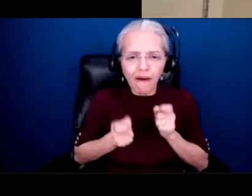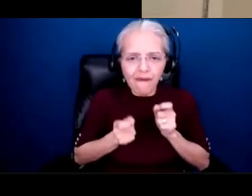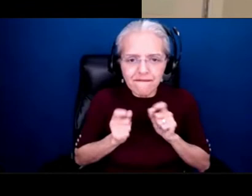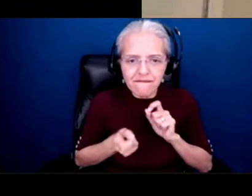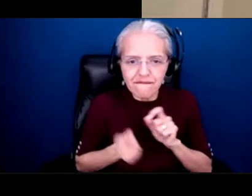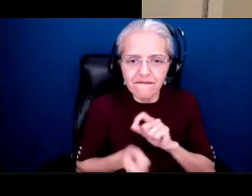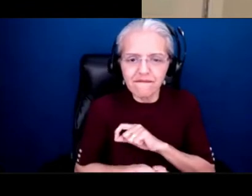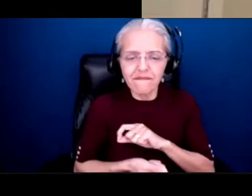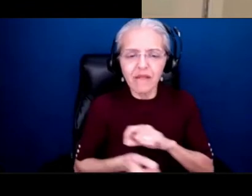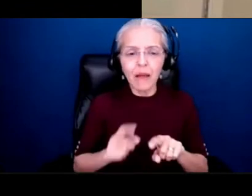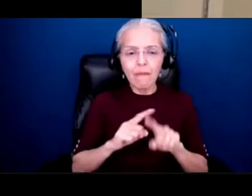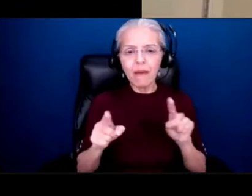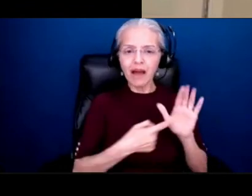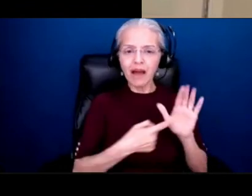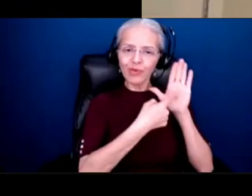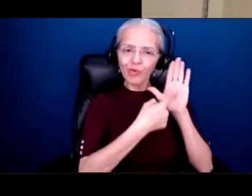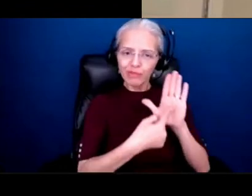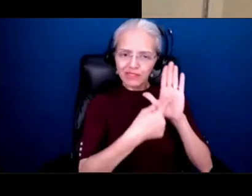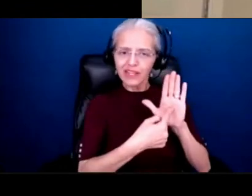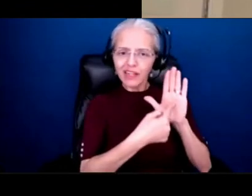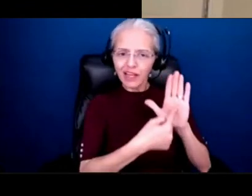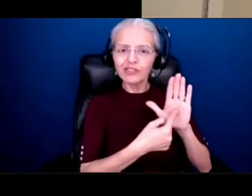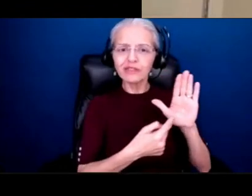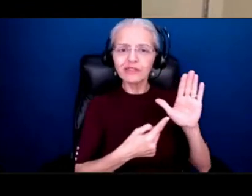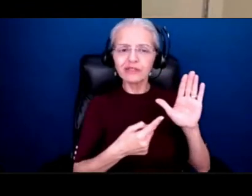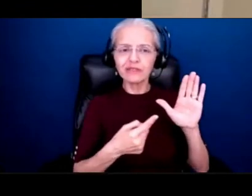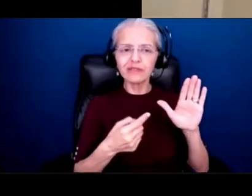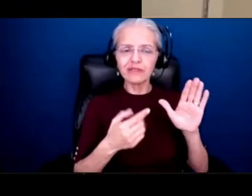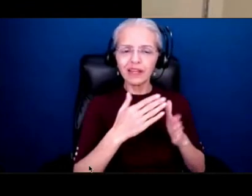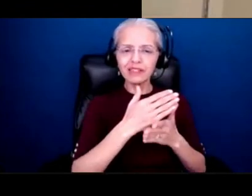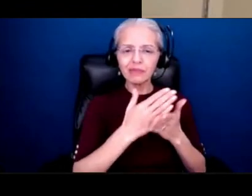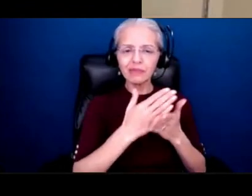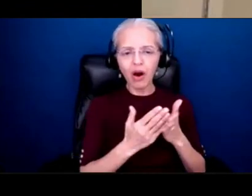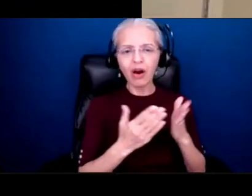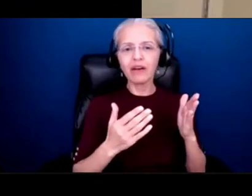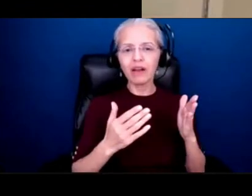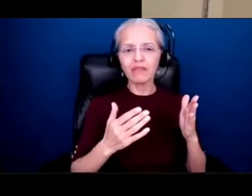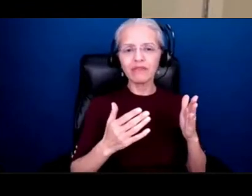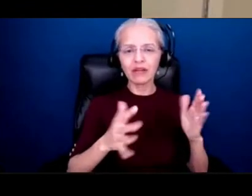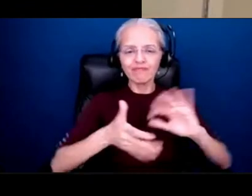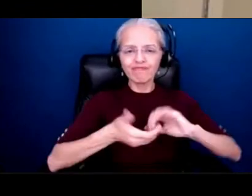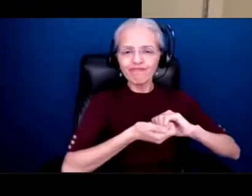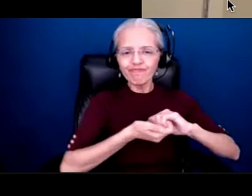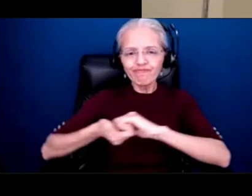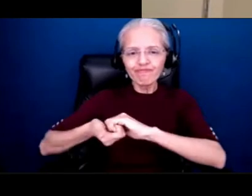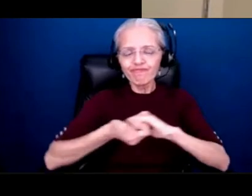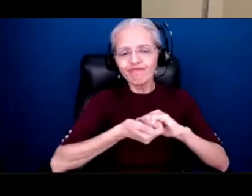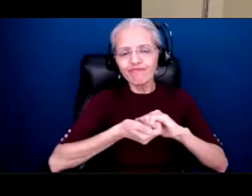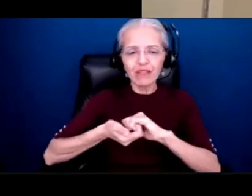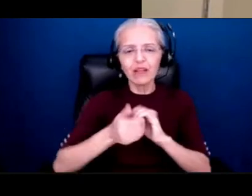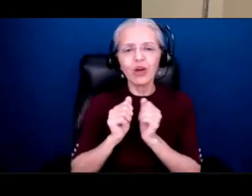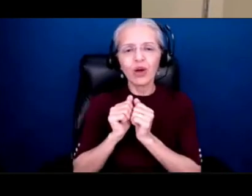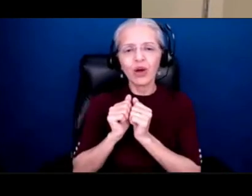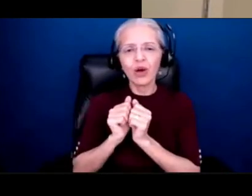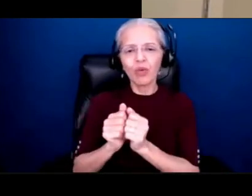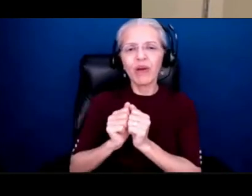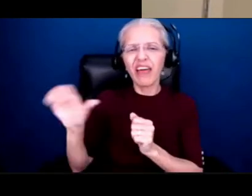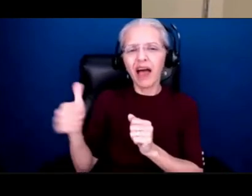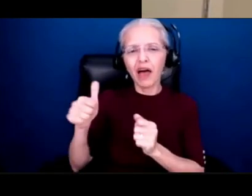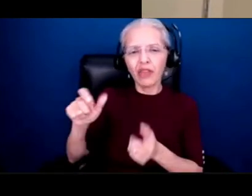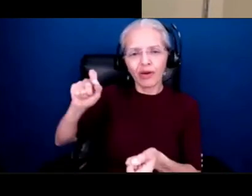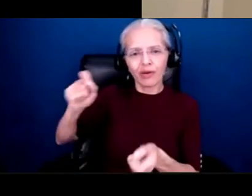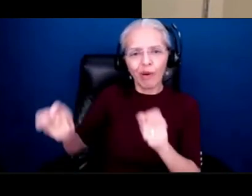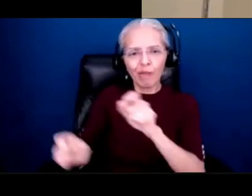representation is part of the work that goes hand in hand with other movements, with